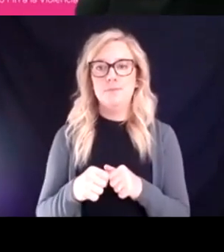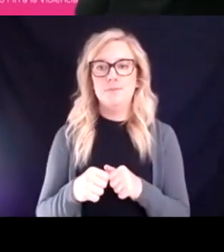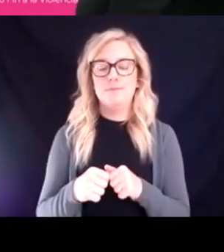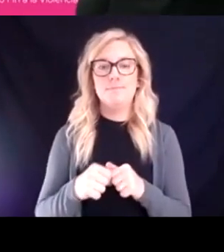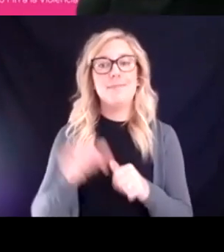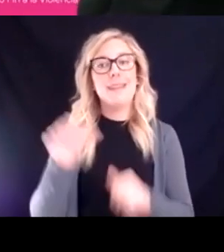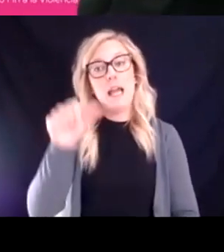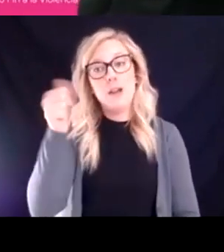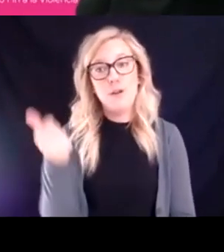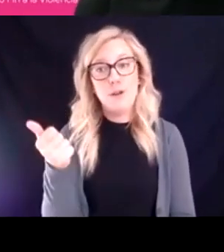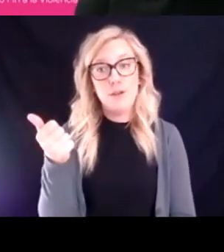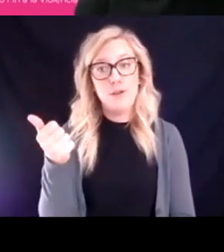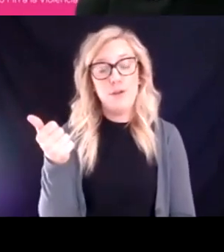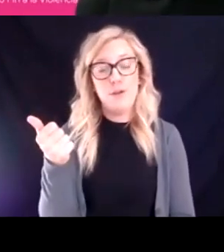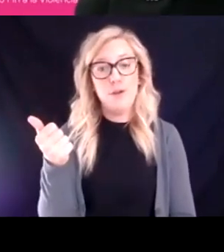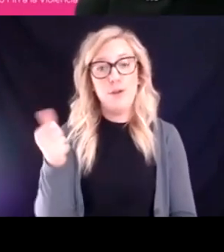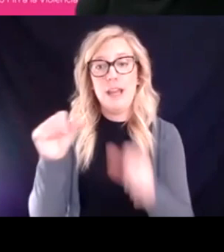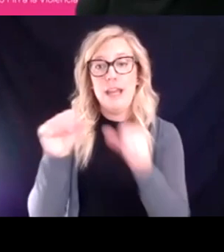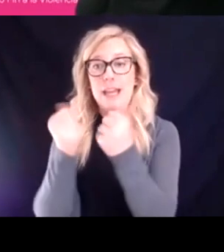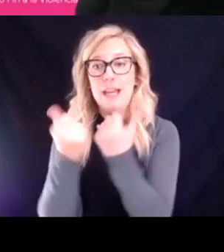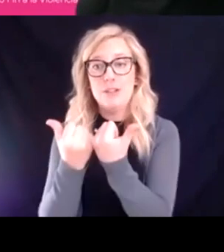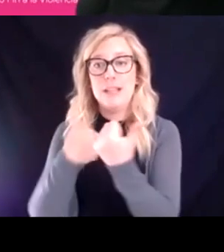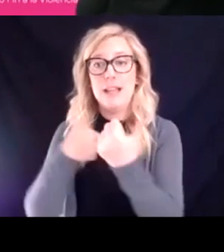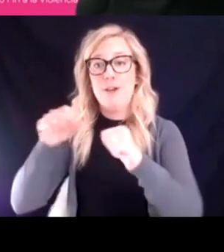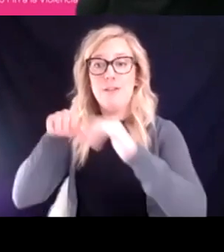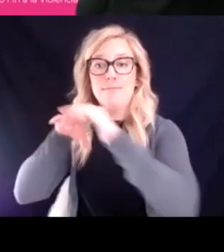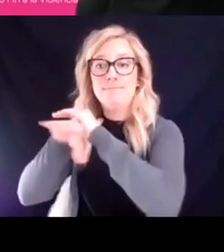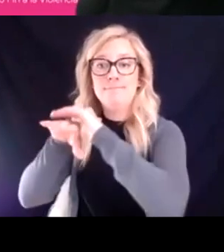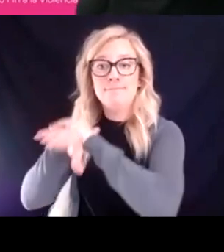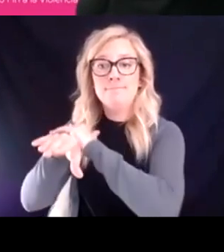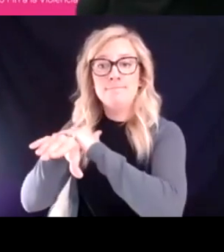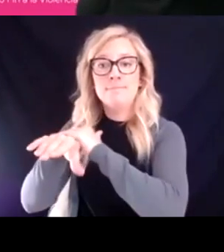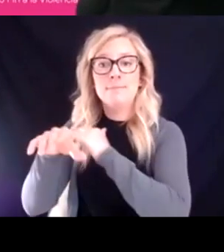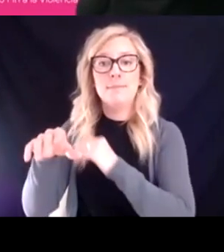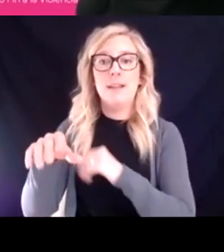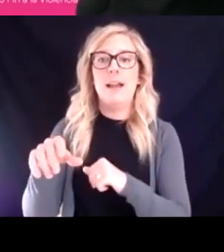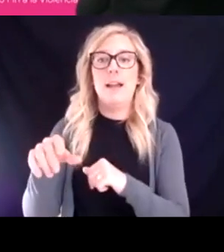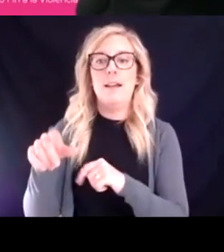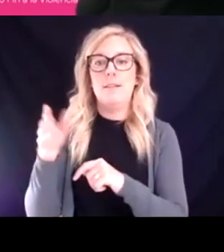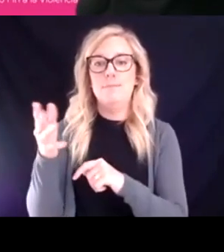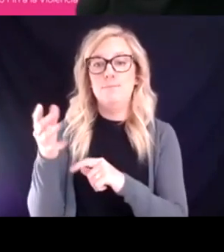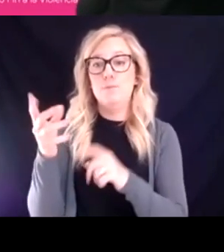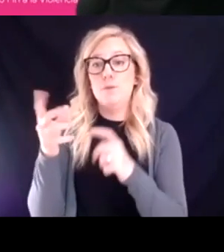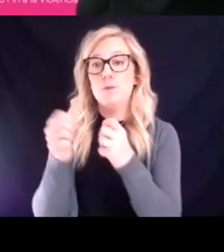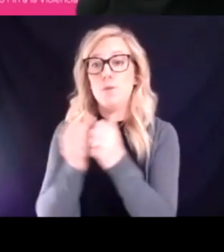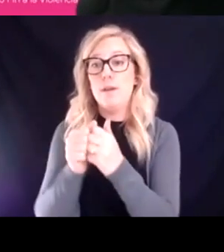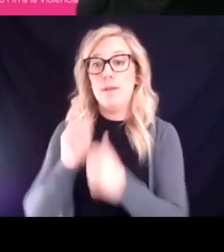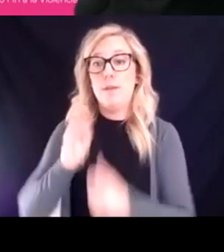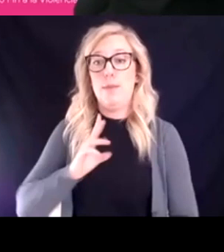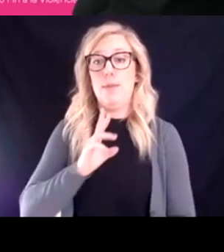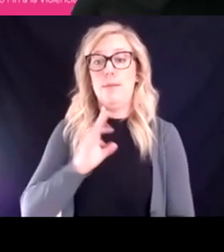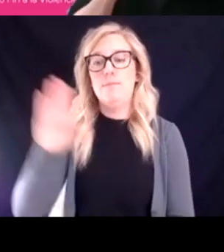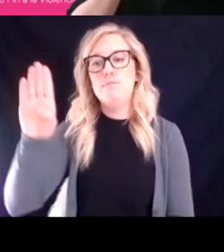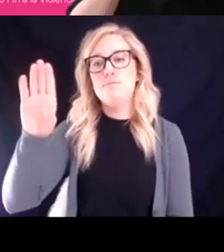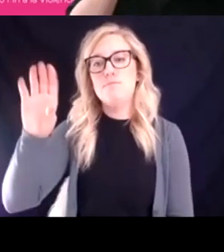Another entity I was able to access, another door that I was able to open, was with the Border Patrol, Mrs.